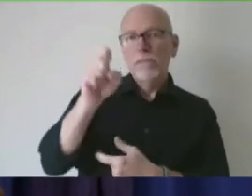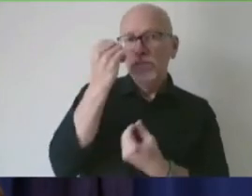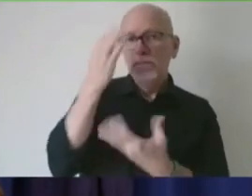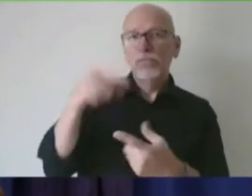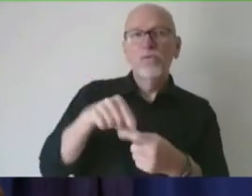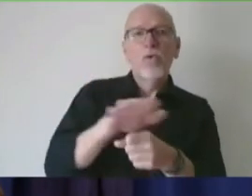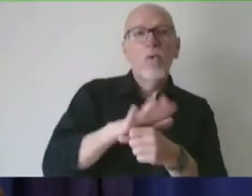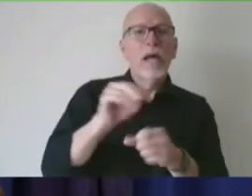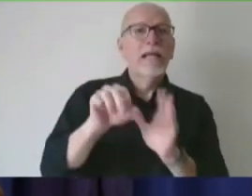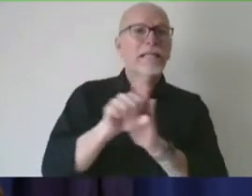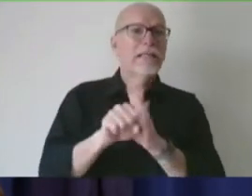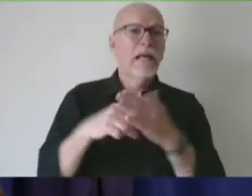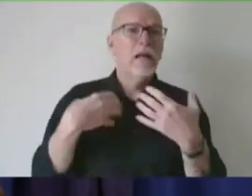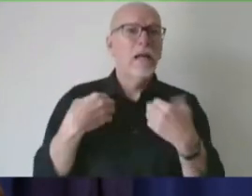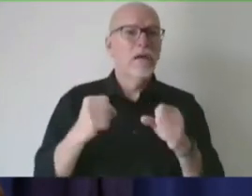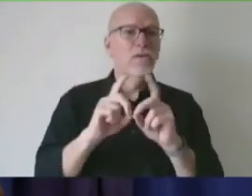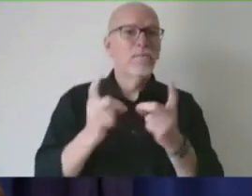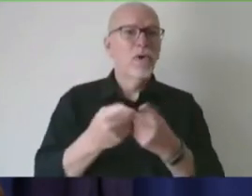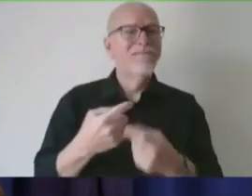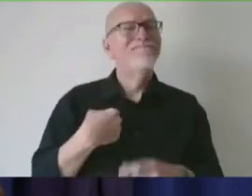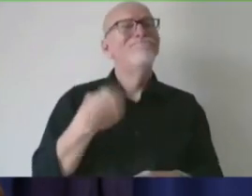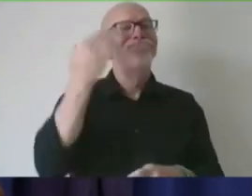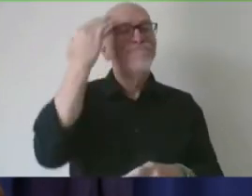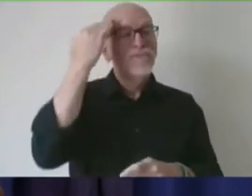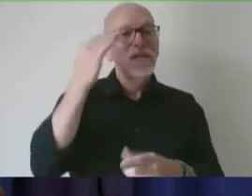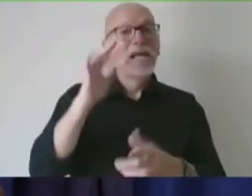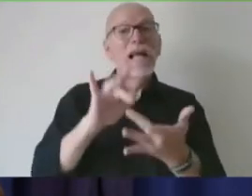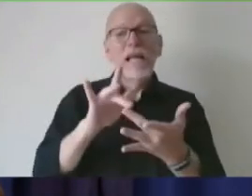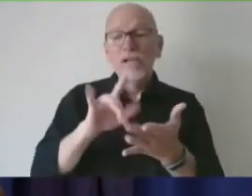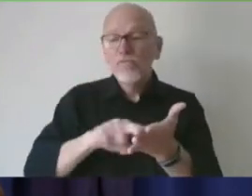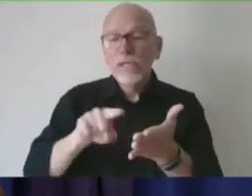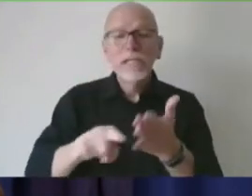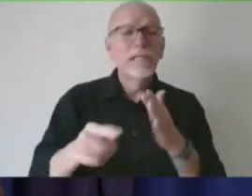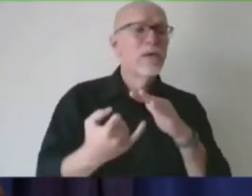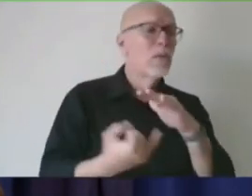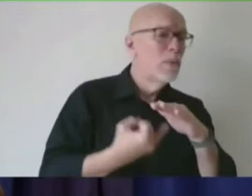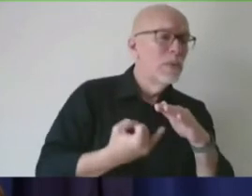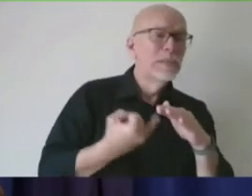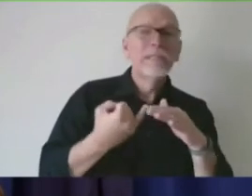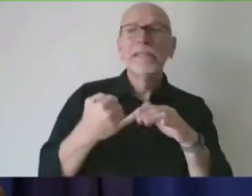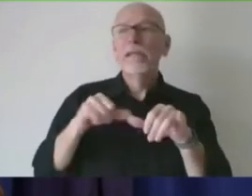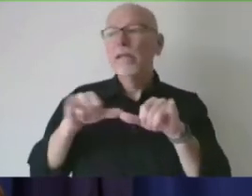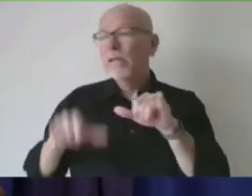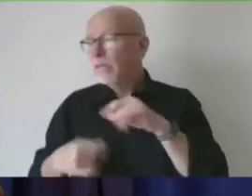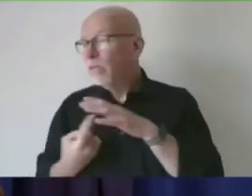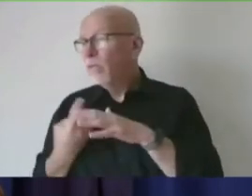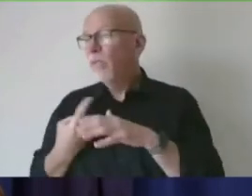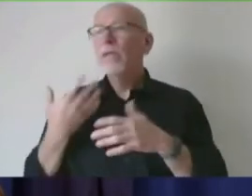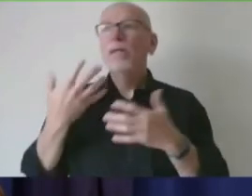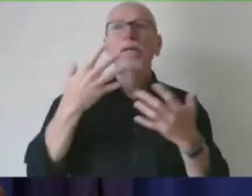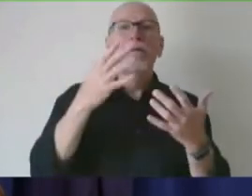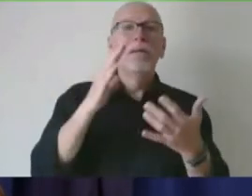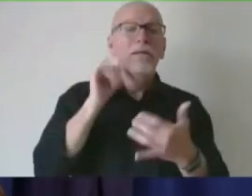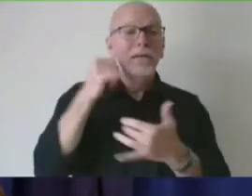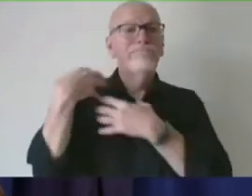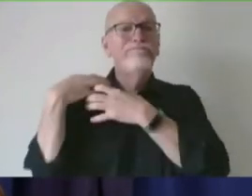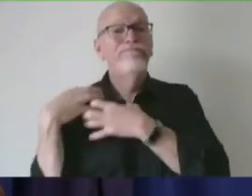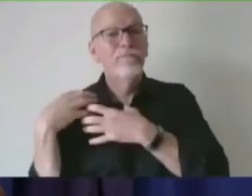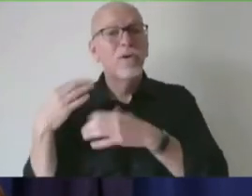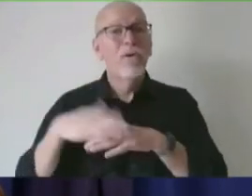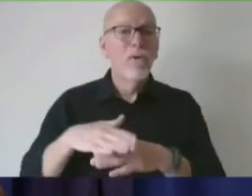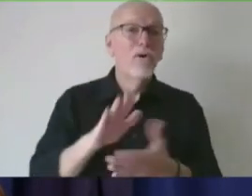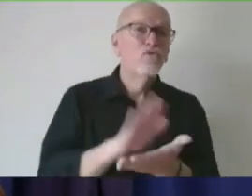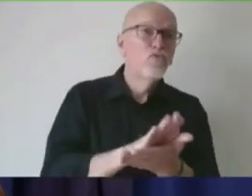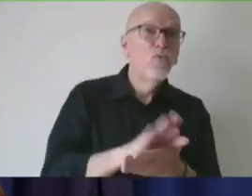health departments. I understand that contact tracing and quarantine and isolation place a burden on schools and businesses